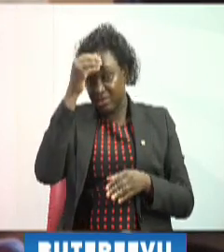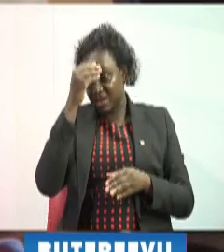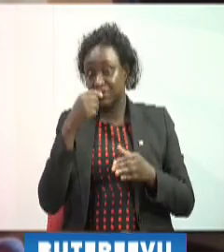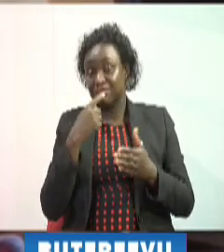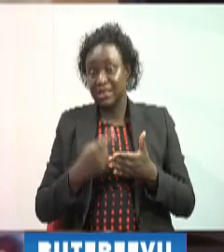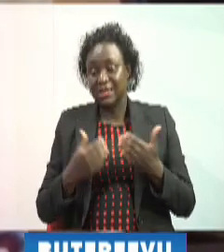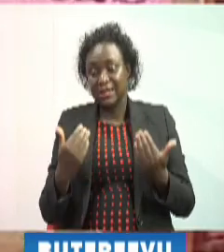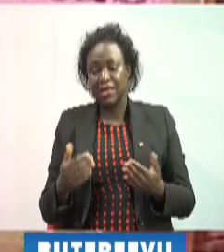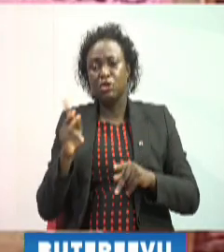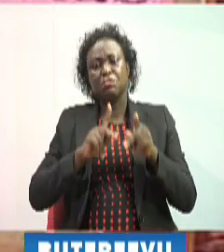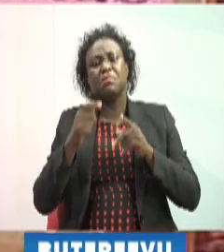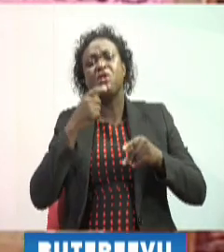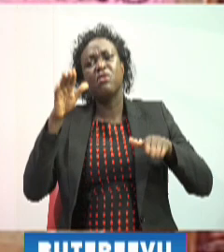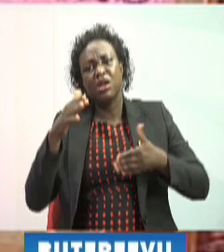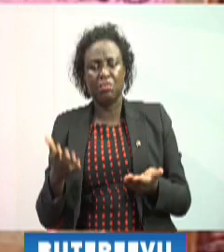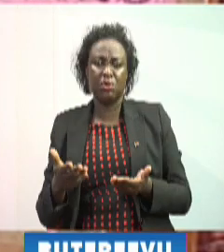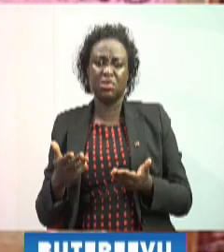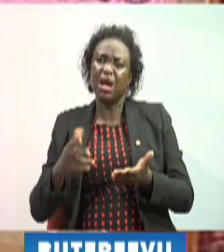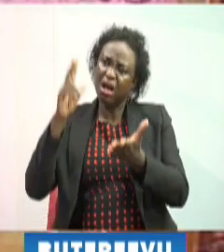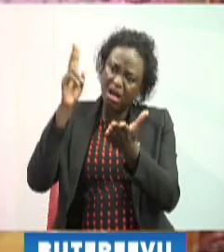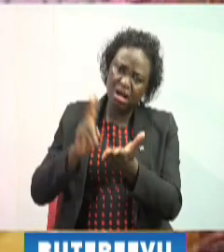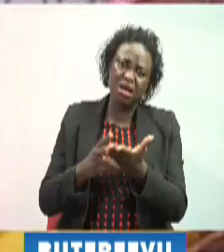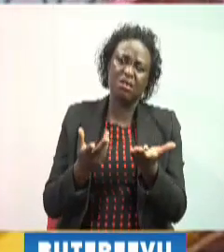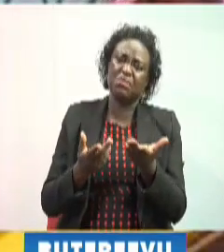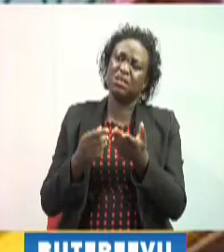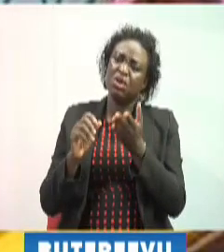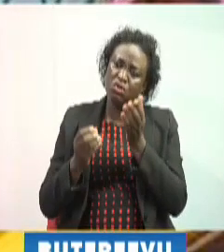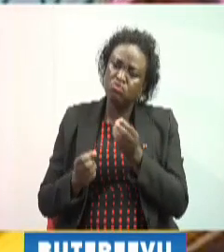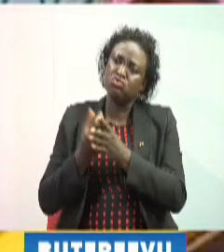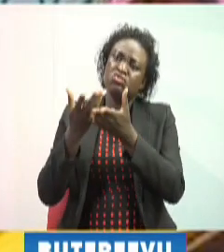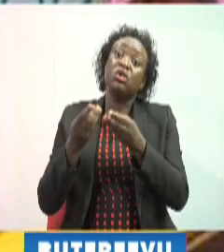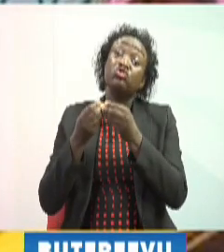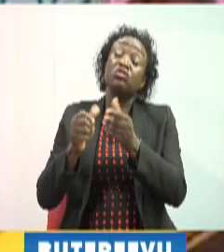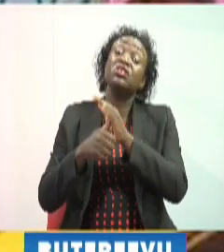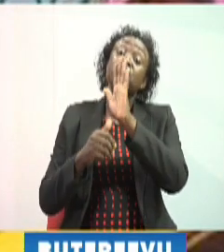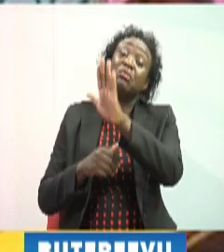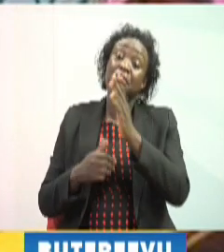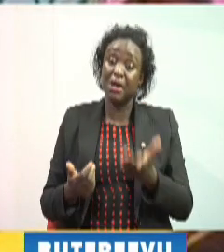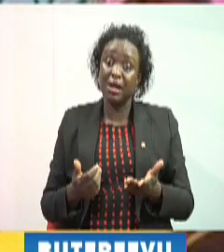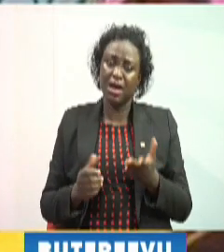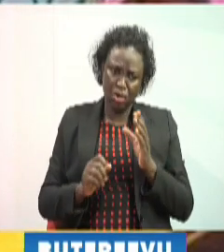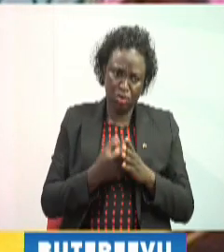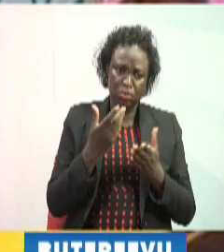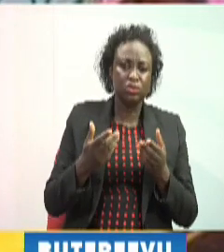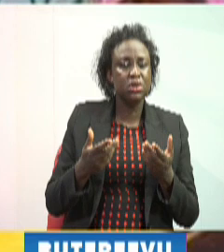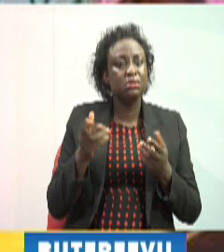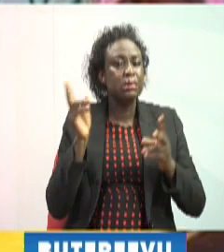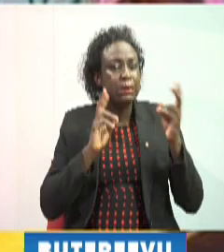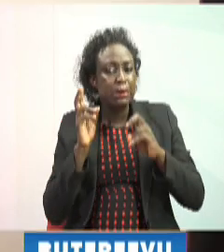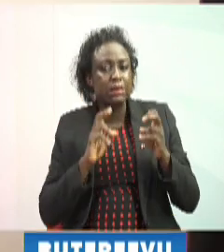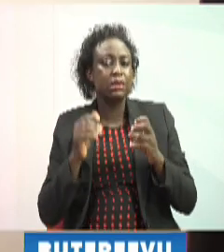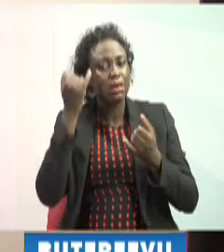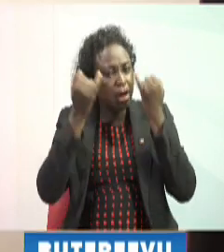ekiseera abantu ba Karamoja bakkirizibwe okwekolera ku nsonga zaabwe era baweebwe omwagaanya okuwulizibwa n'okubirowoozo byabwe